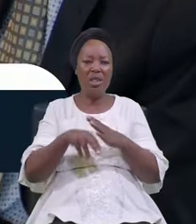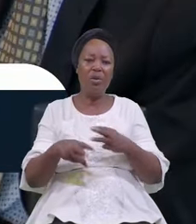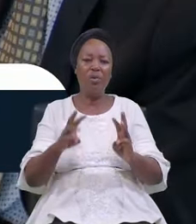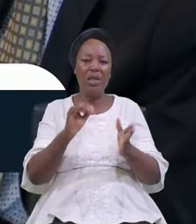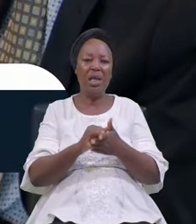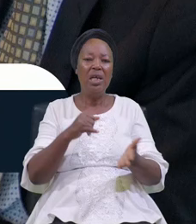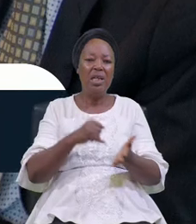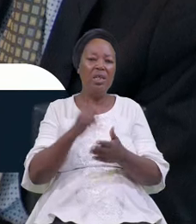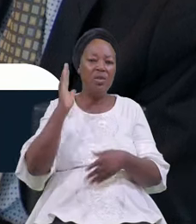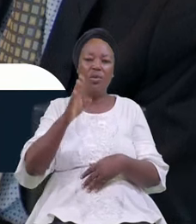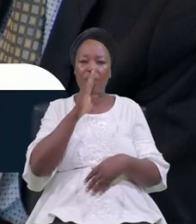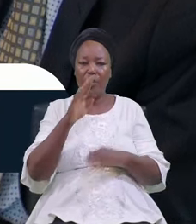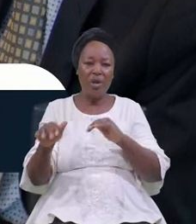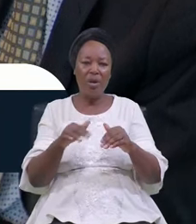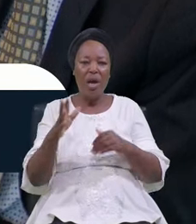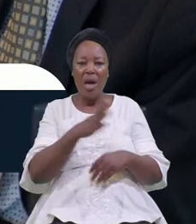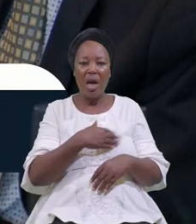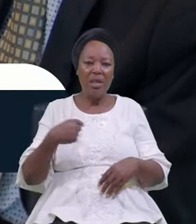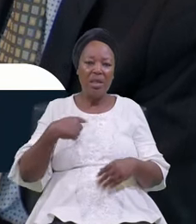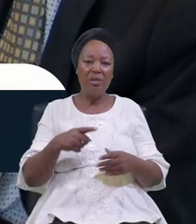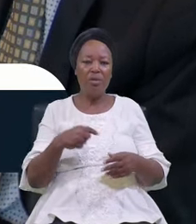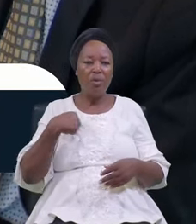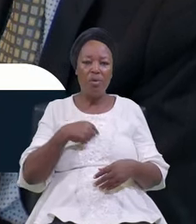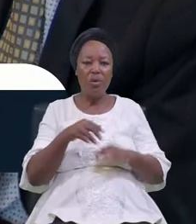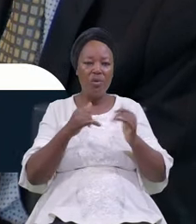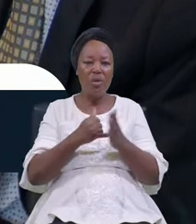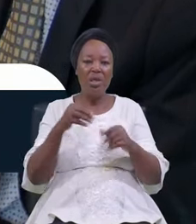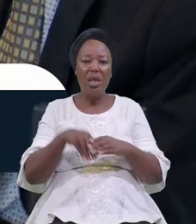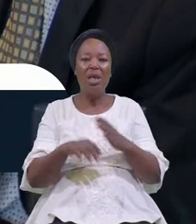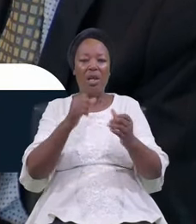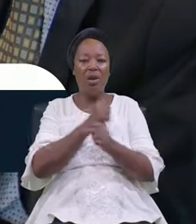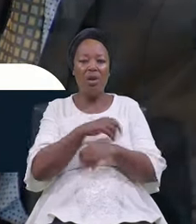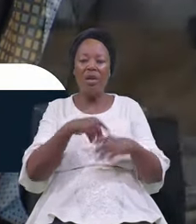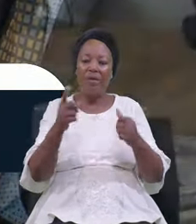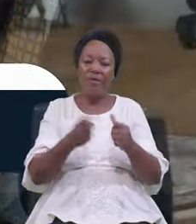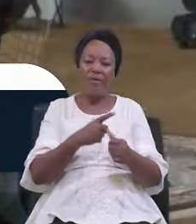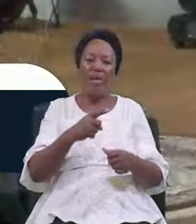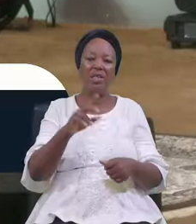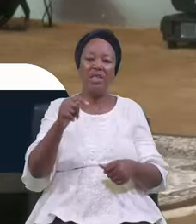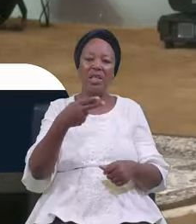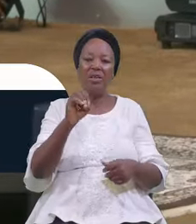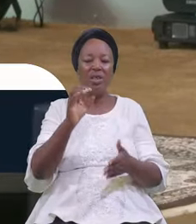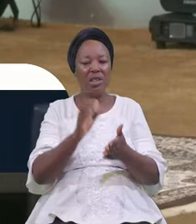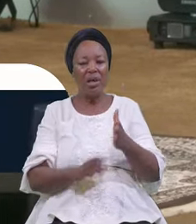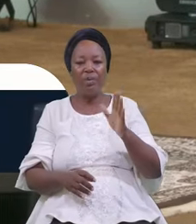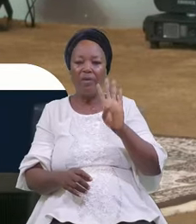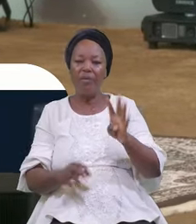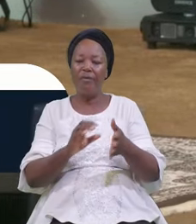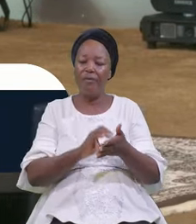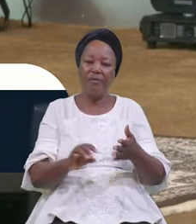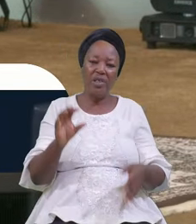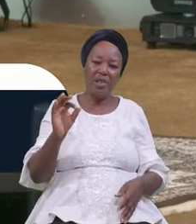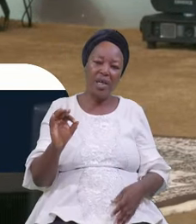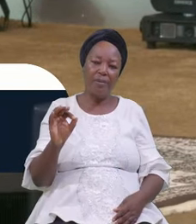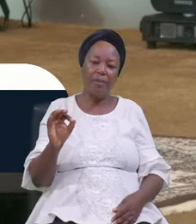done, and we do it in love. In 1 Thessalonians chapter 4, reading from verse 9, 1 Thessalonians chapter 4 verse